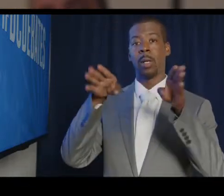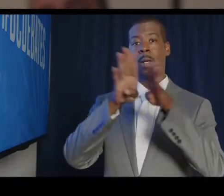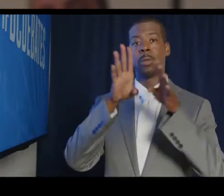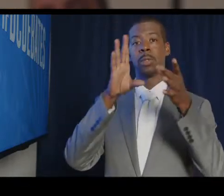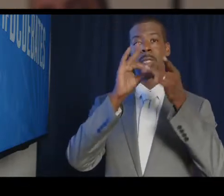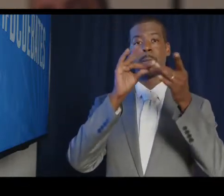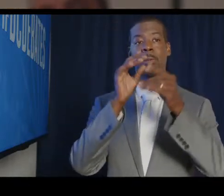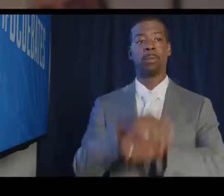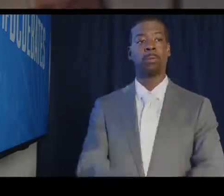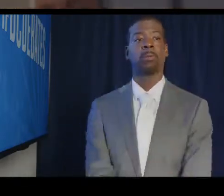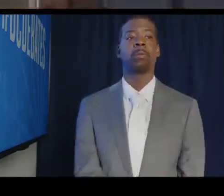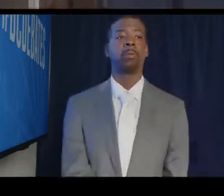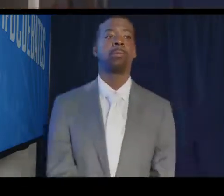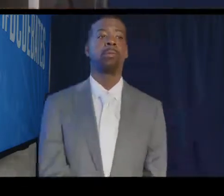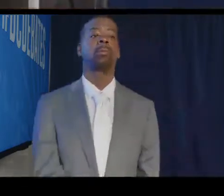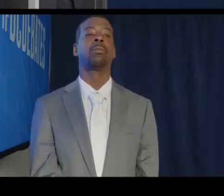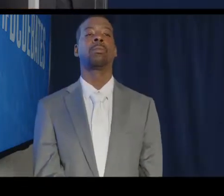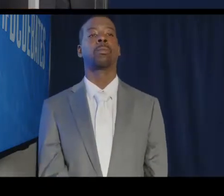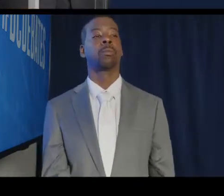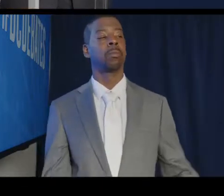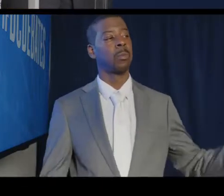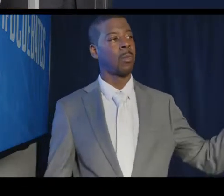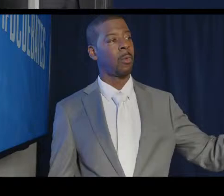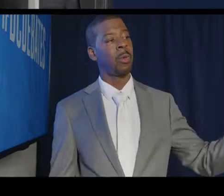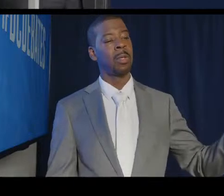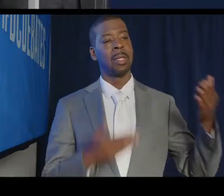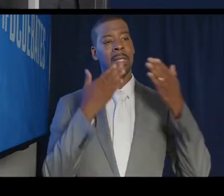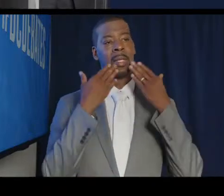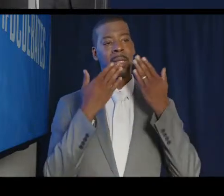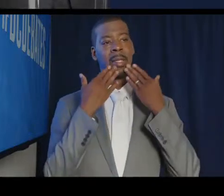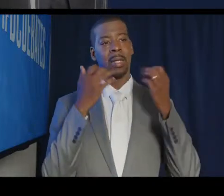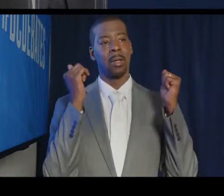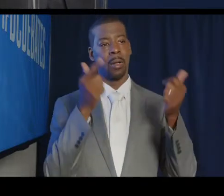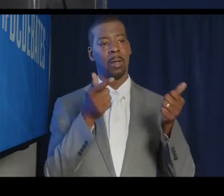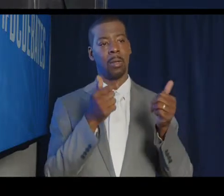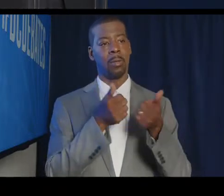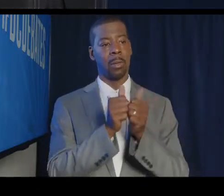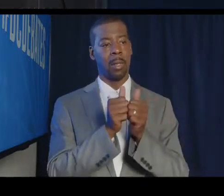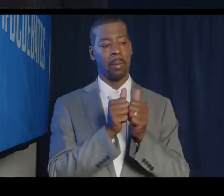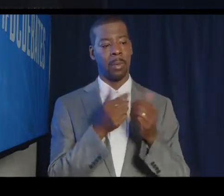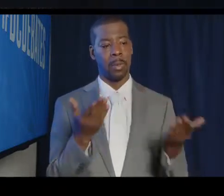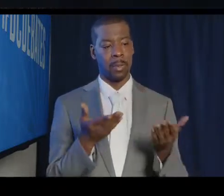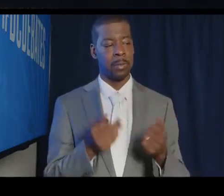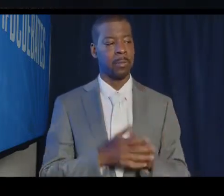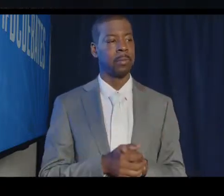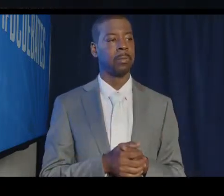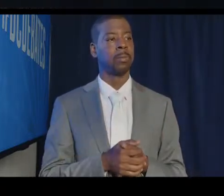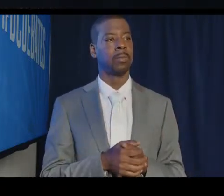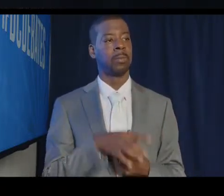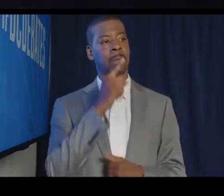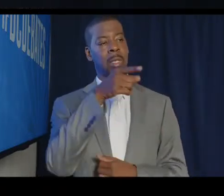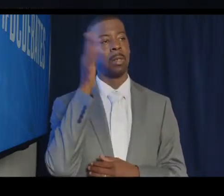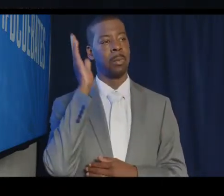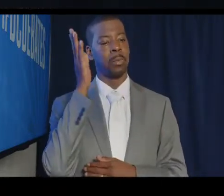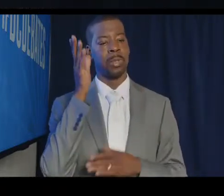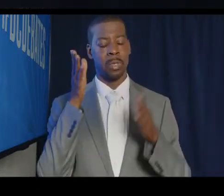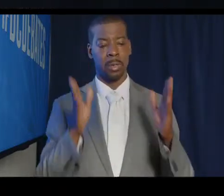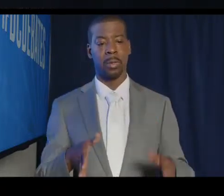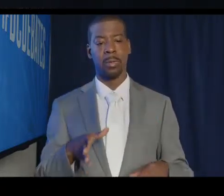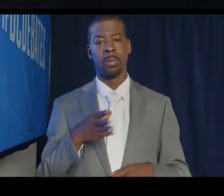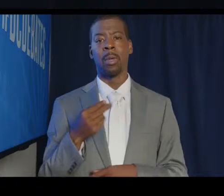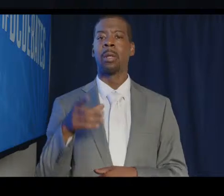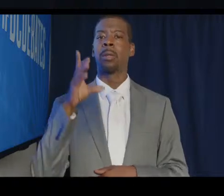you. I want to thank my fellow candidates, to our moderator, and most importantly to residents